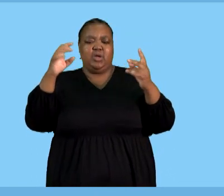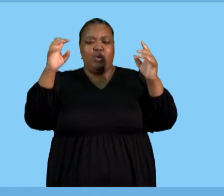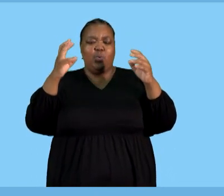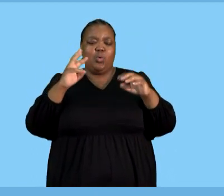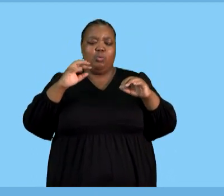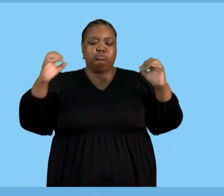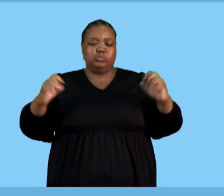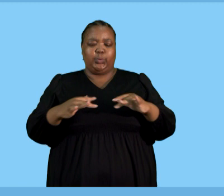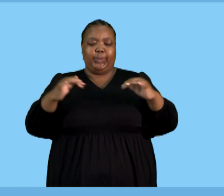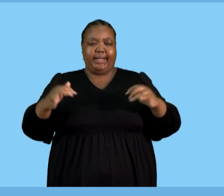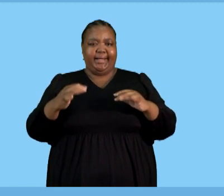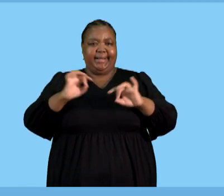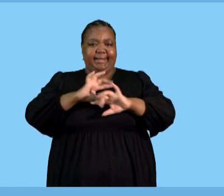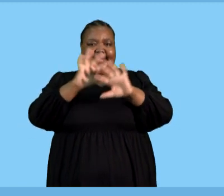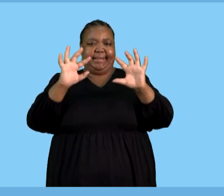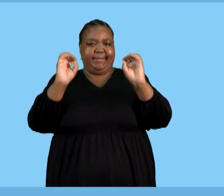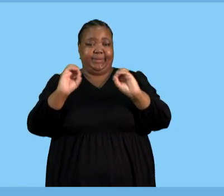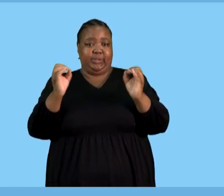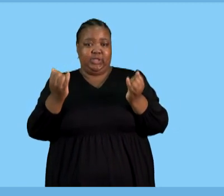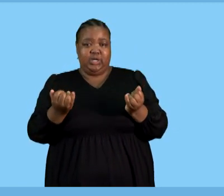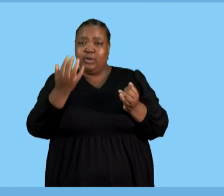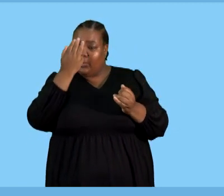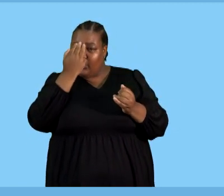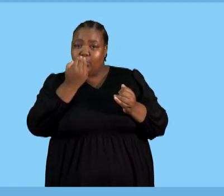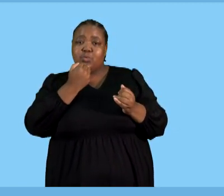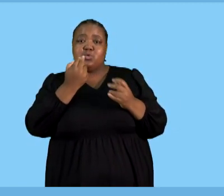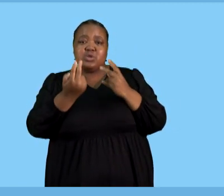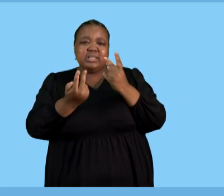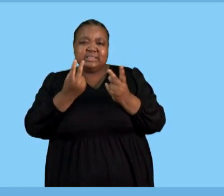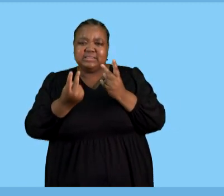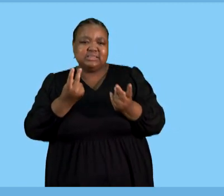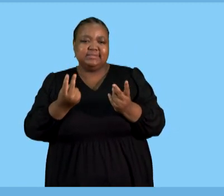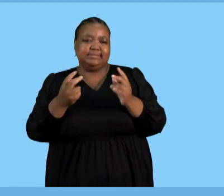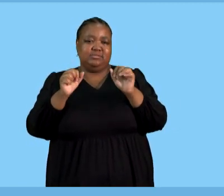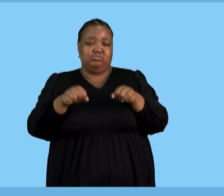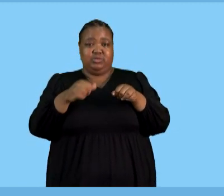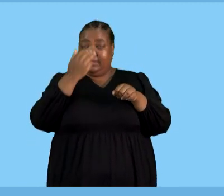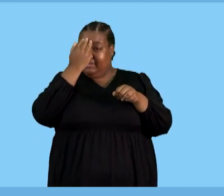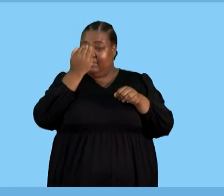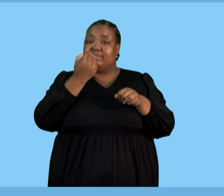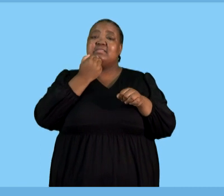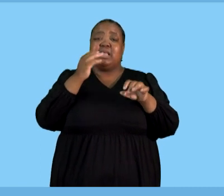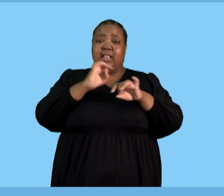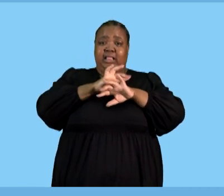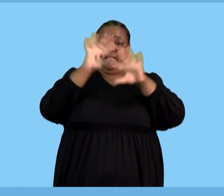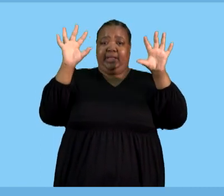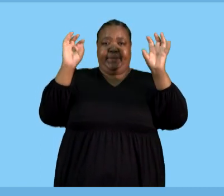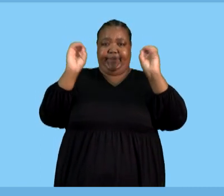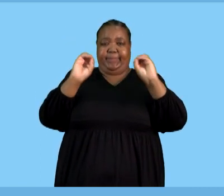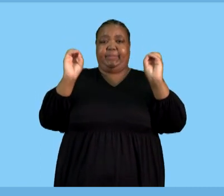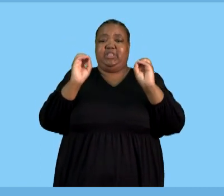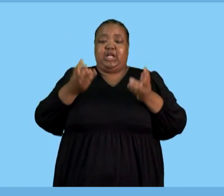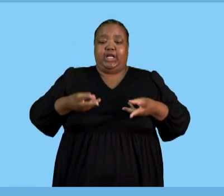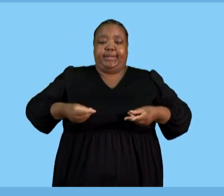So because of that, when we're looking at the image that is formed on the surface of the water, the image, it is not clear. It is